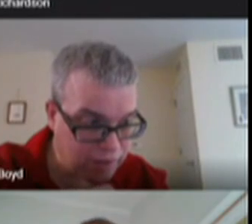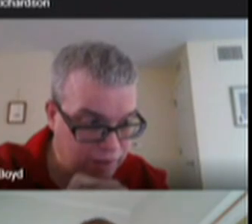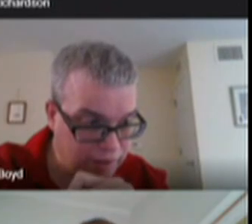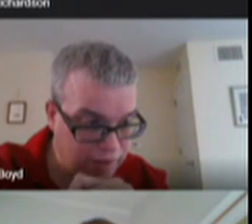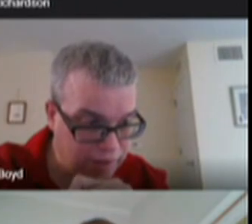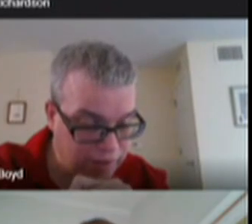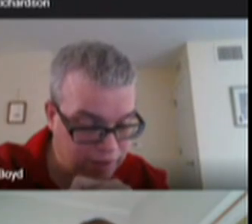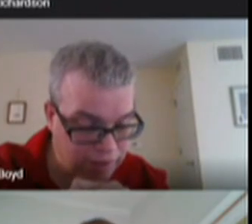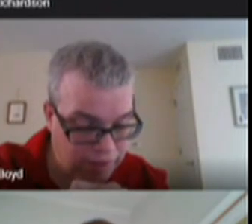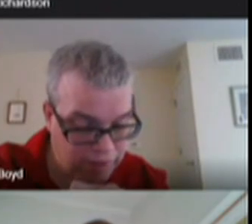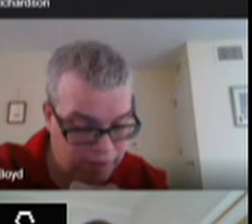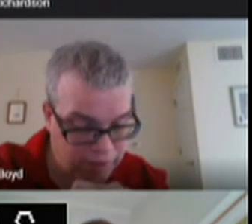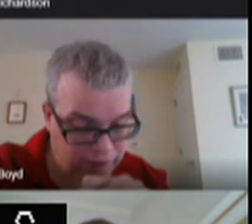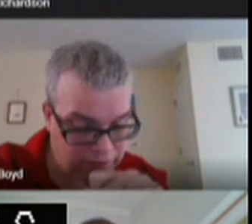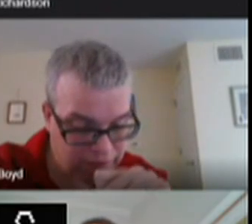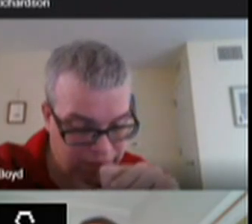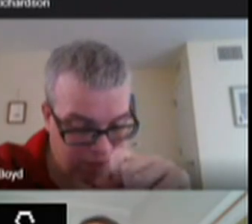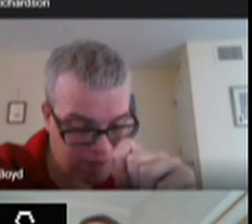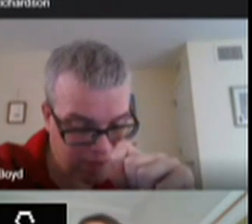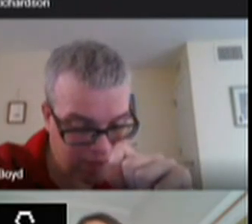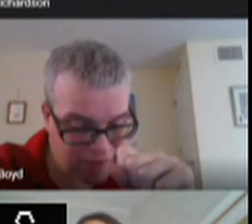say.